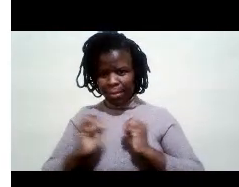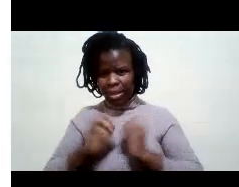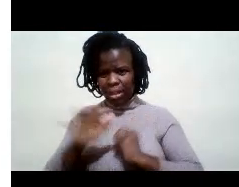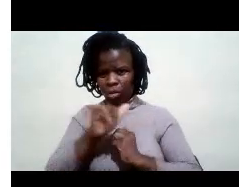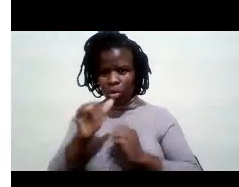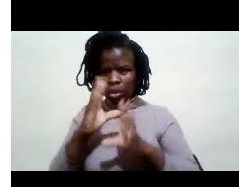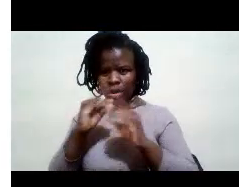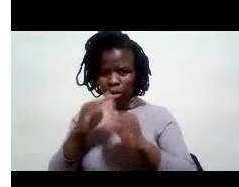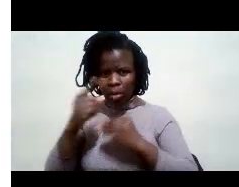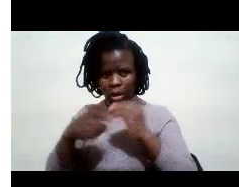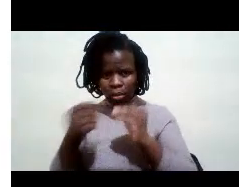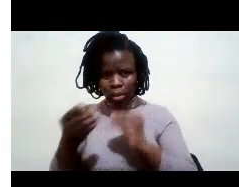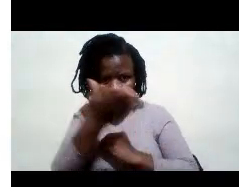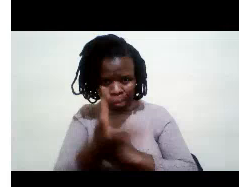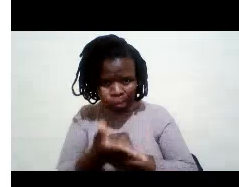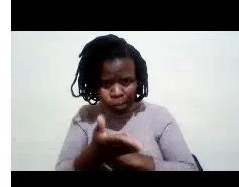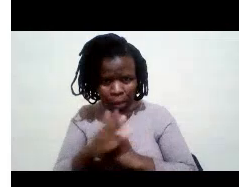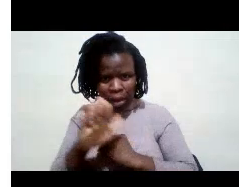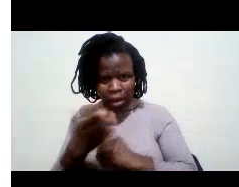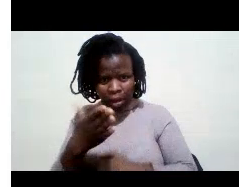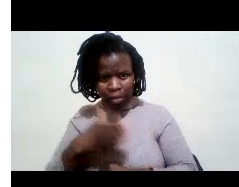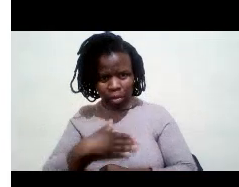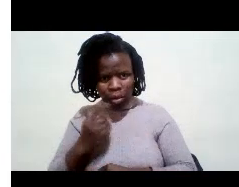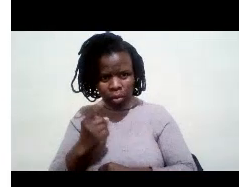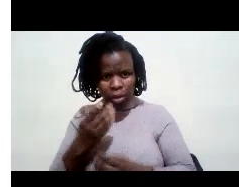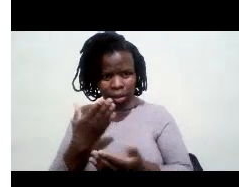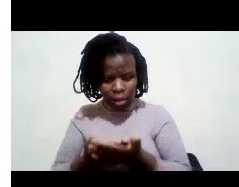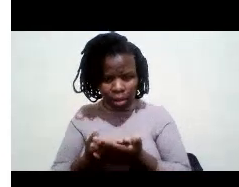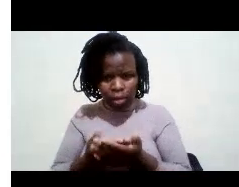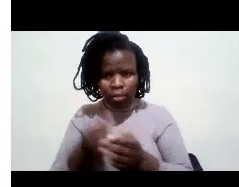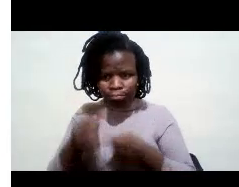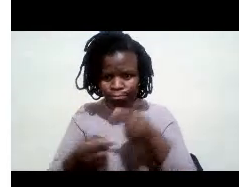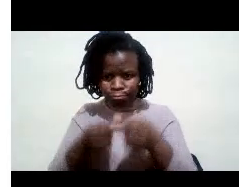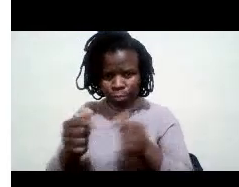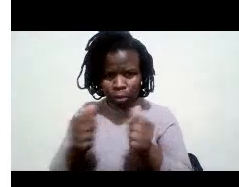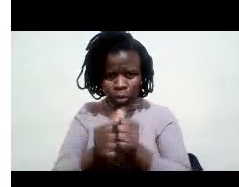if you want to dive deeper into UDL. Okay.